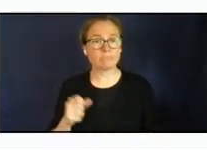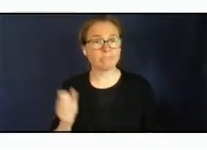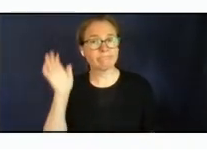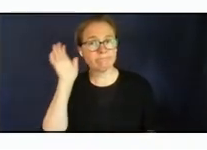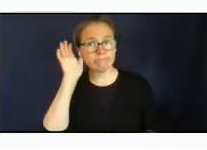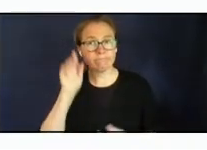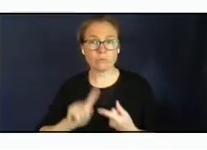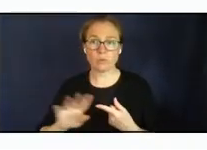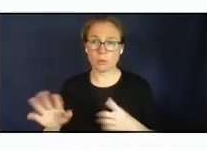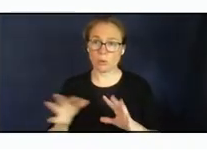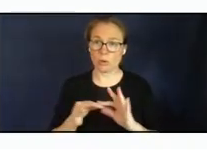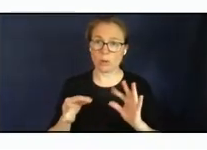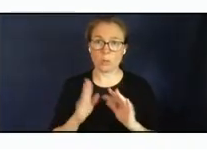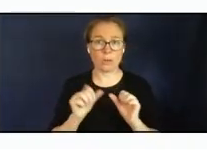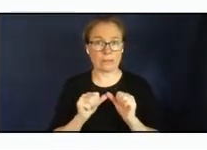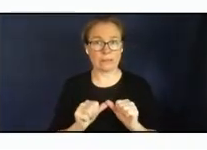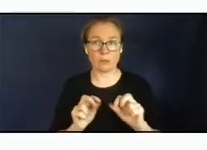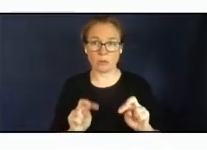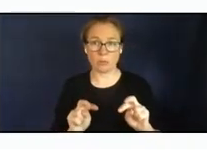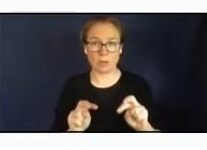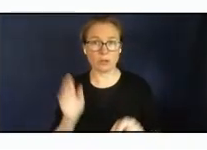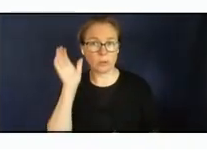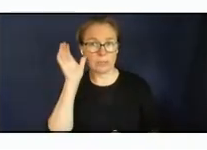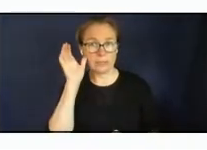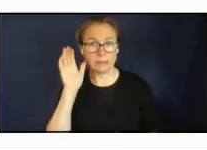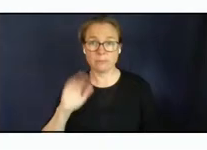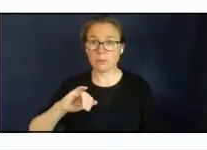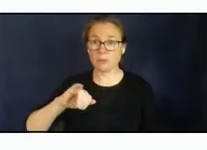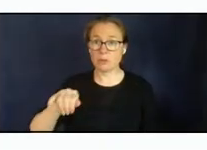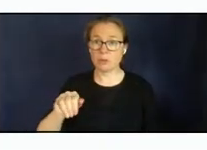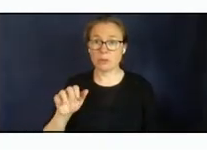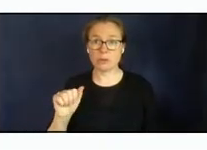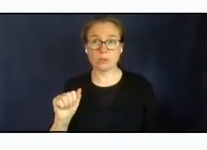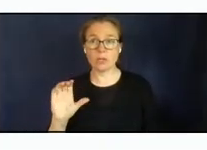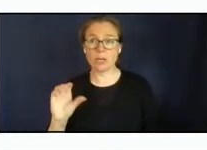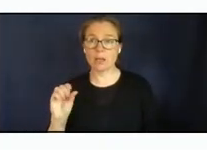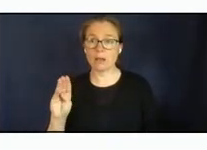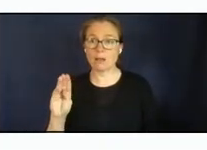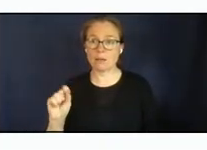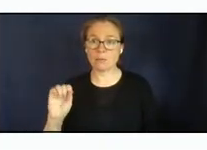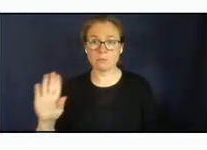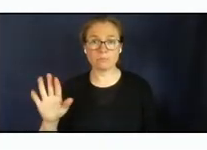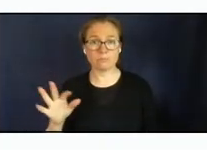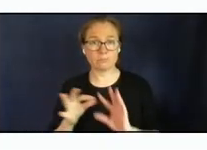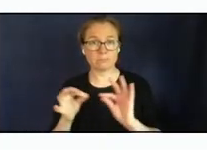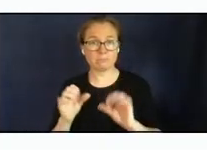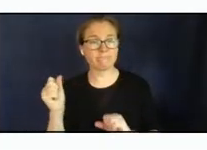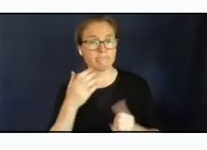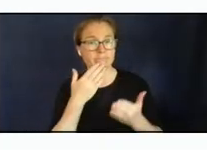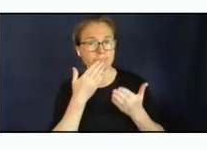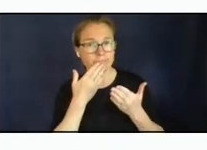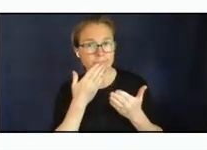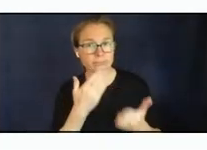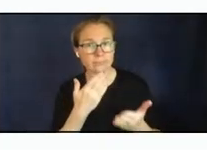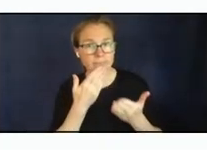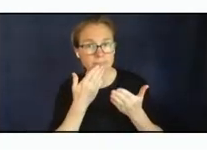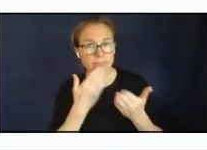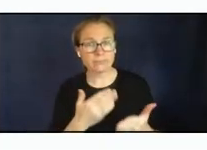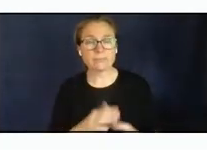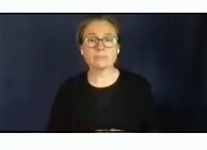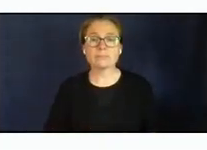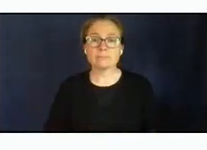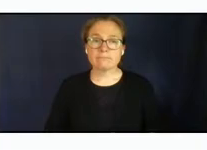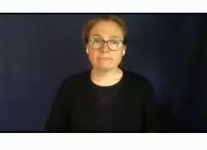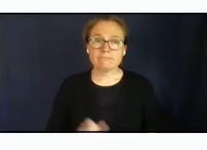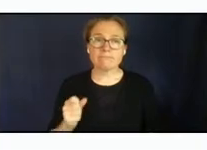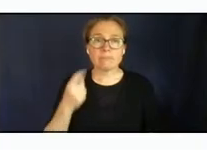forward and monitor that. Dr. Jacobs has a comment. Yes, thank you, Chair Monfries. And, I think the suggestion that Mr.